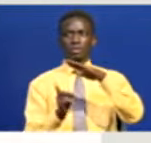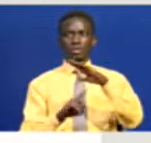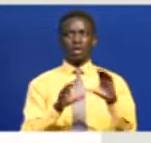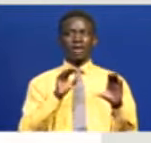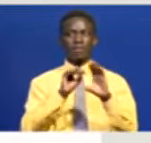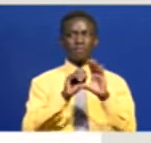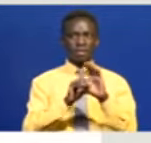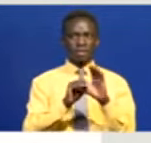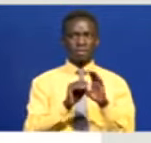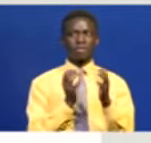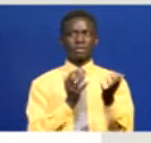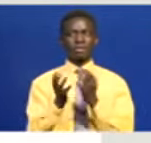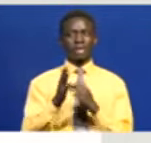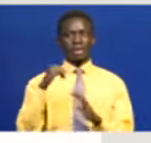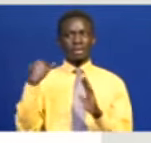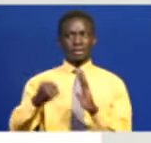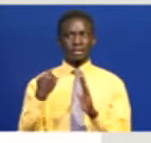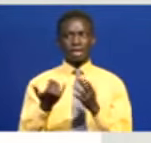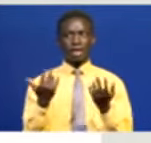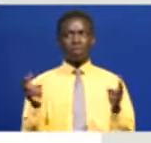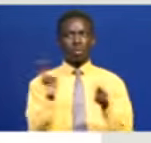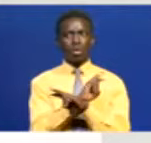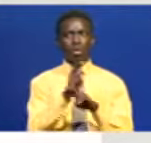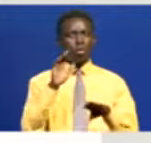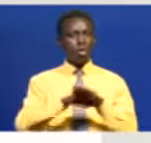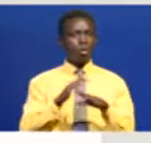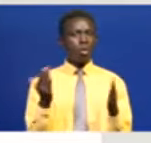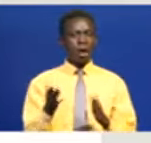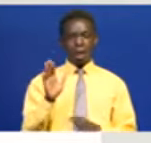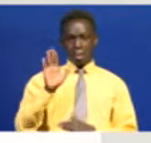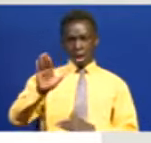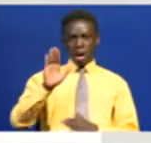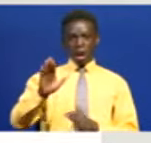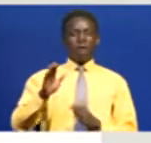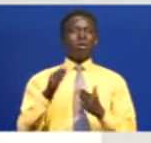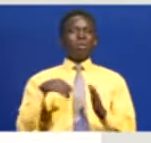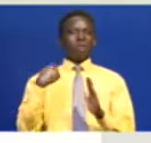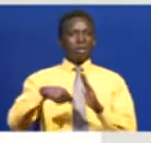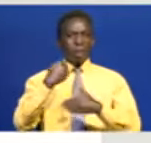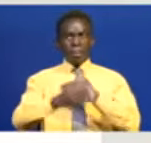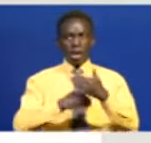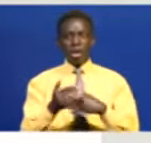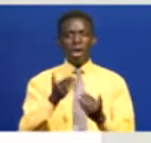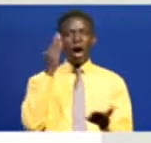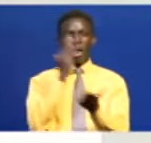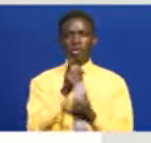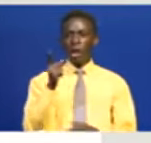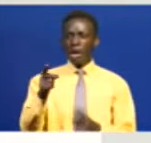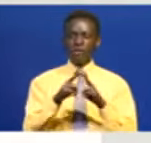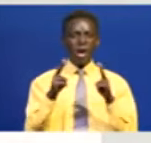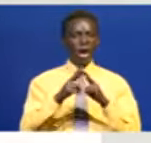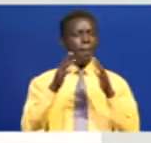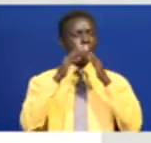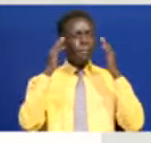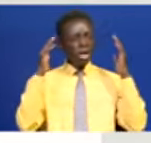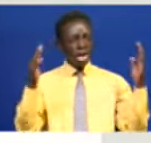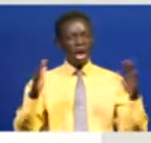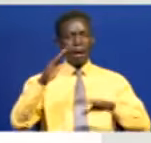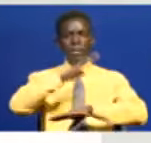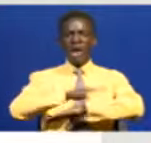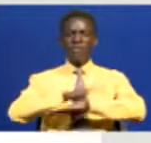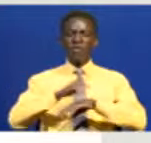Investments, Trade and Industry. They are looking at textile. They have many directorates. Actually, this is a very, very big platform and a very